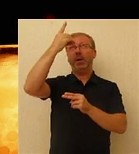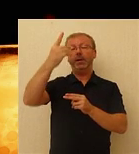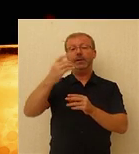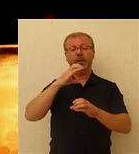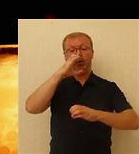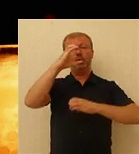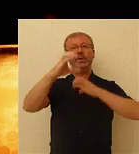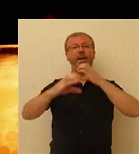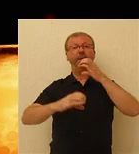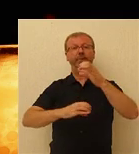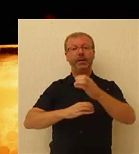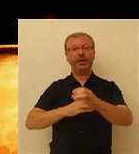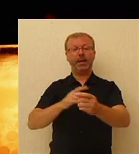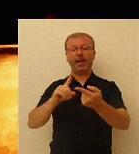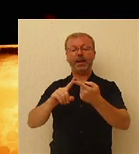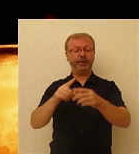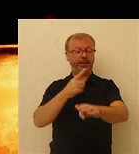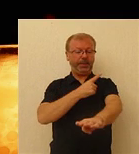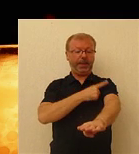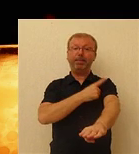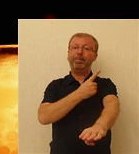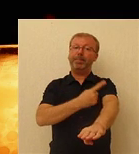inspire creativity and empowerment,